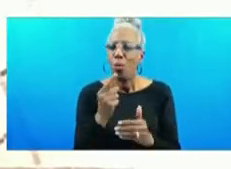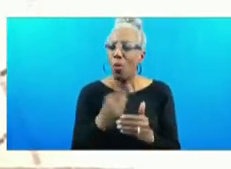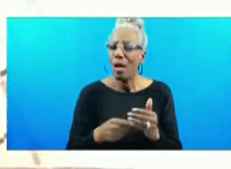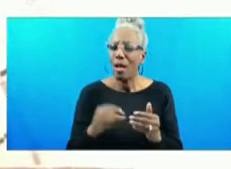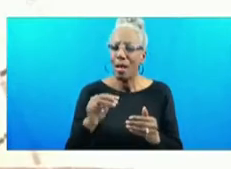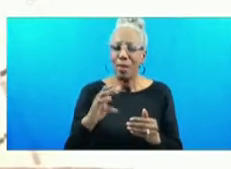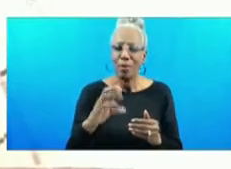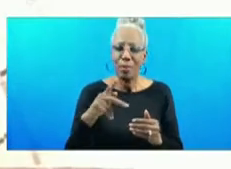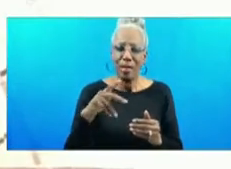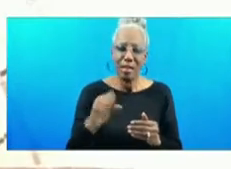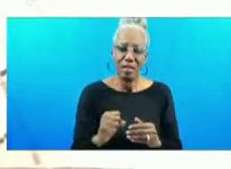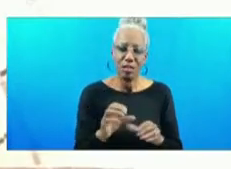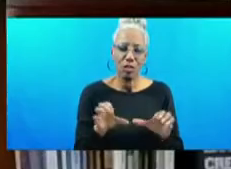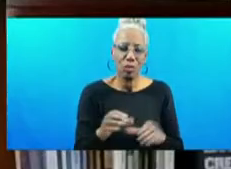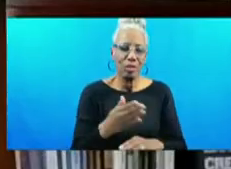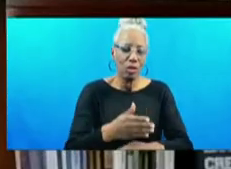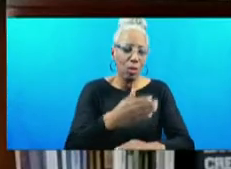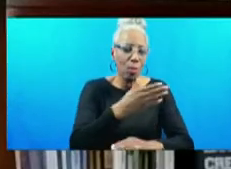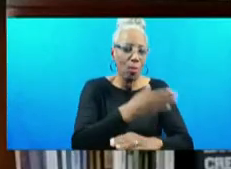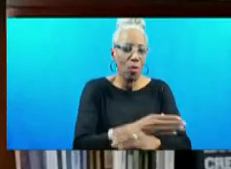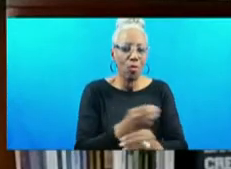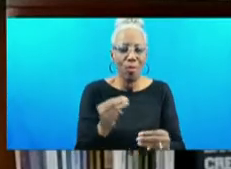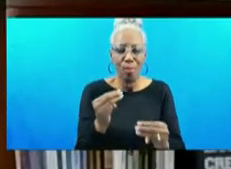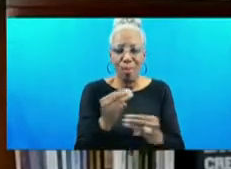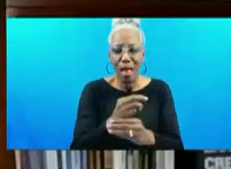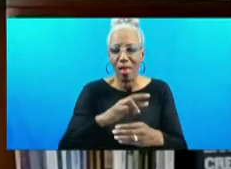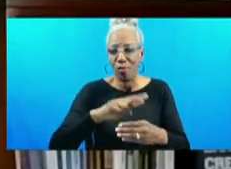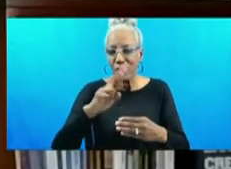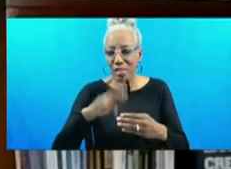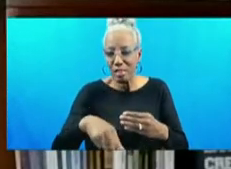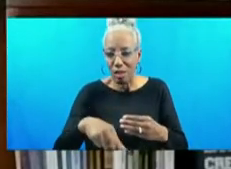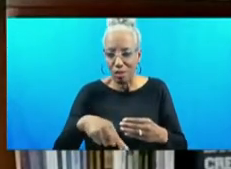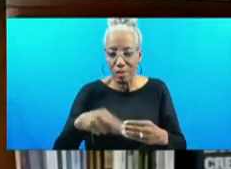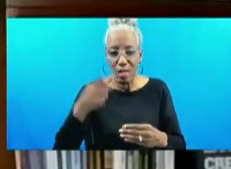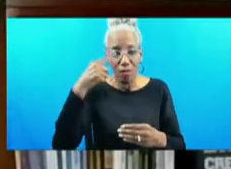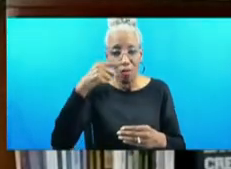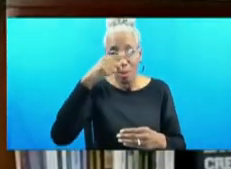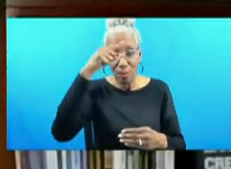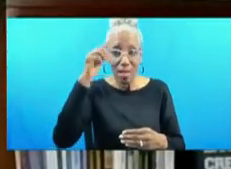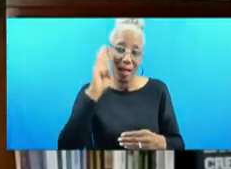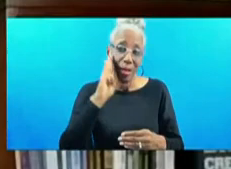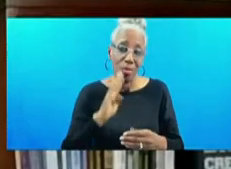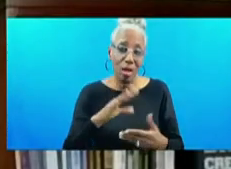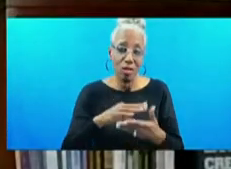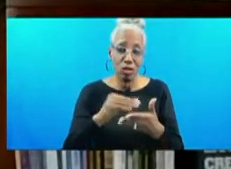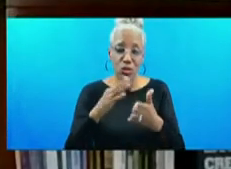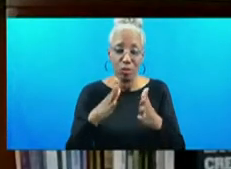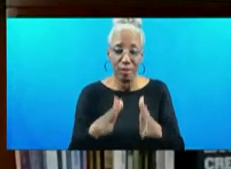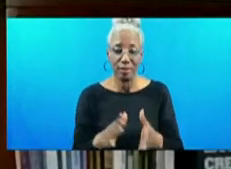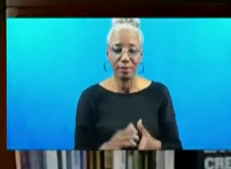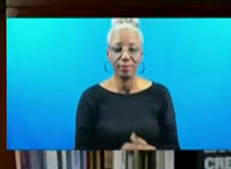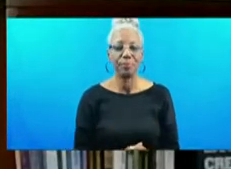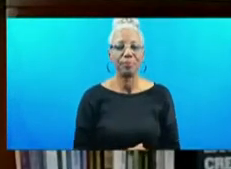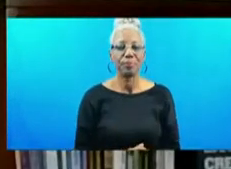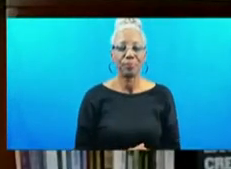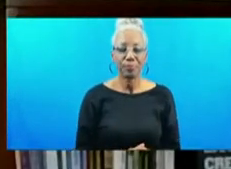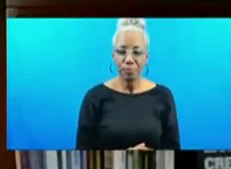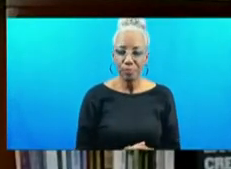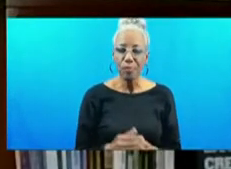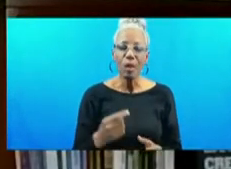students? Thank you, Lisa, for that question. And I'm going to start with the course that the ERS study called out